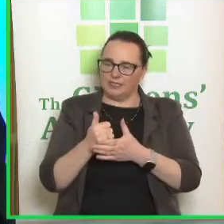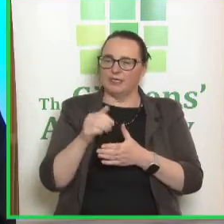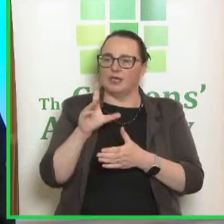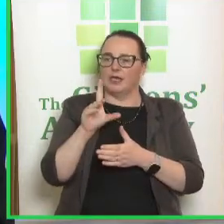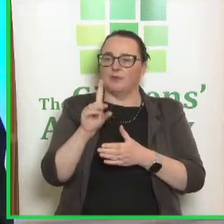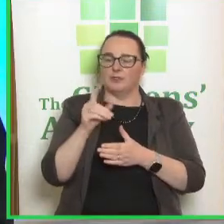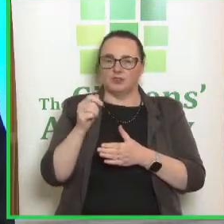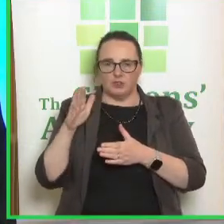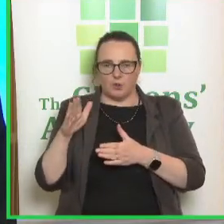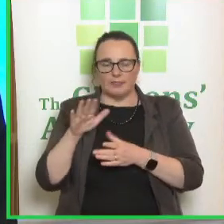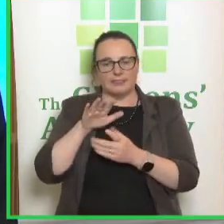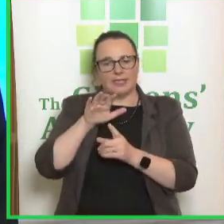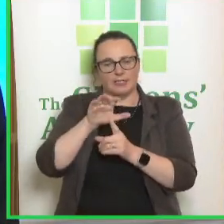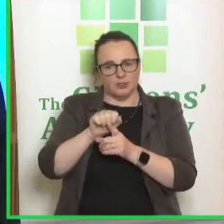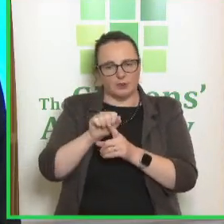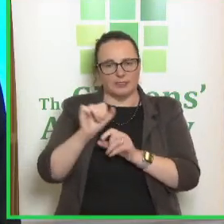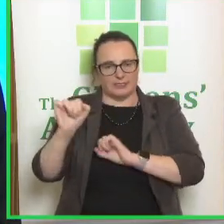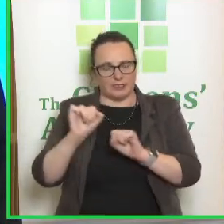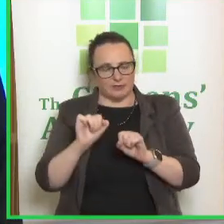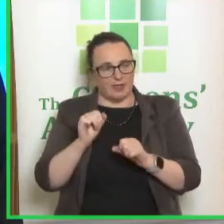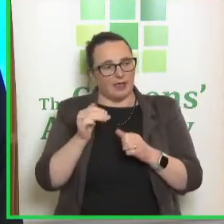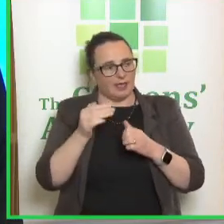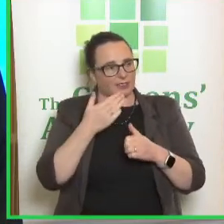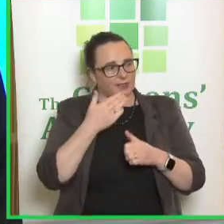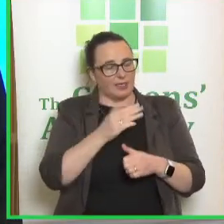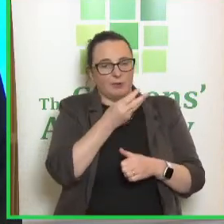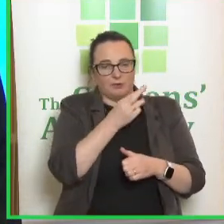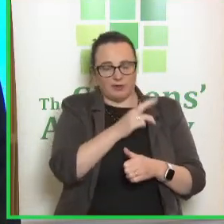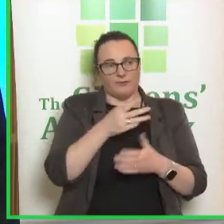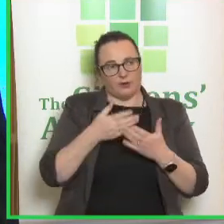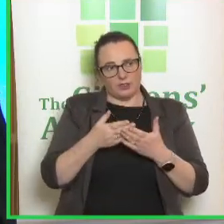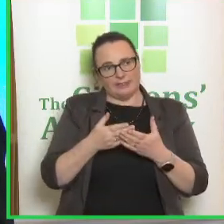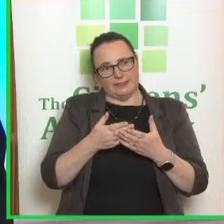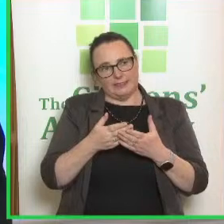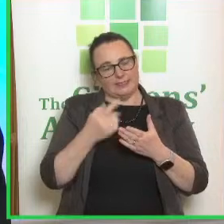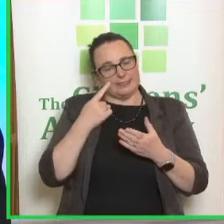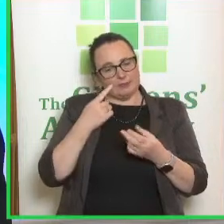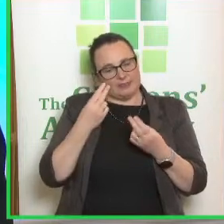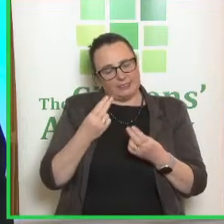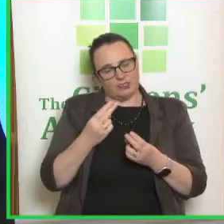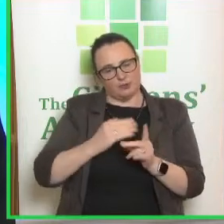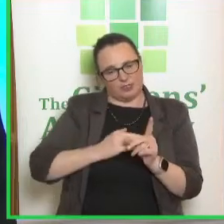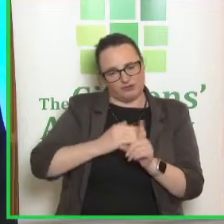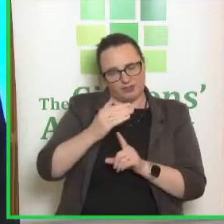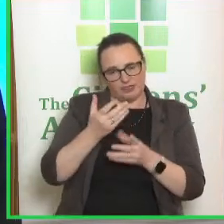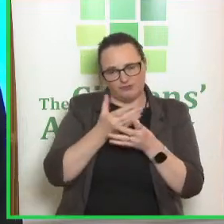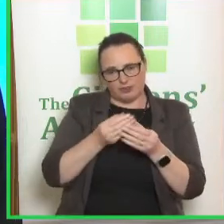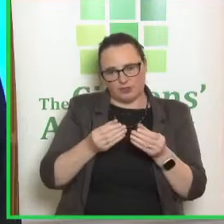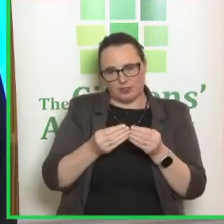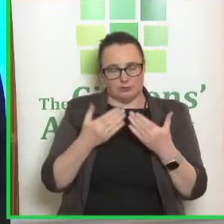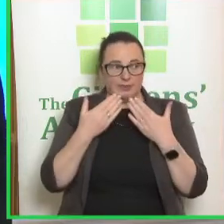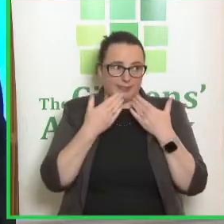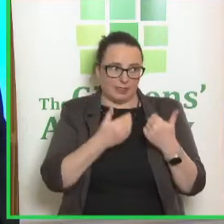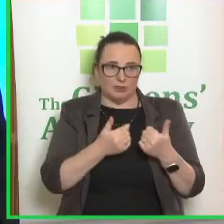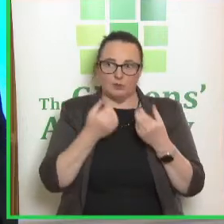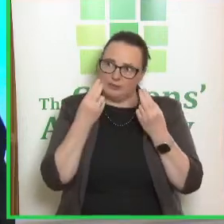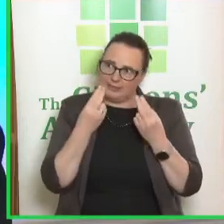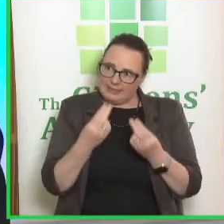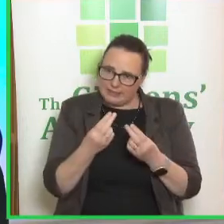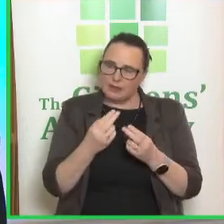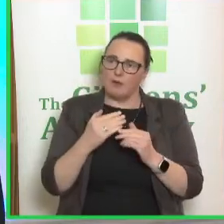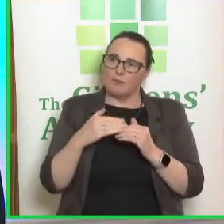And to Paul Reid for recommending that we need increased resources, because I think that's very important, that resources needs to